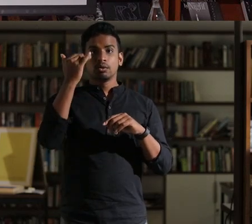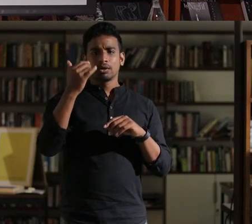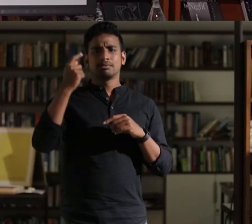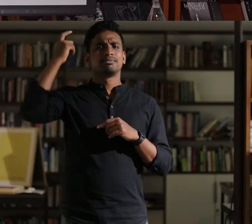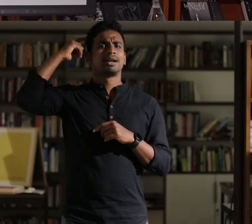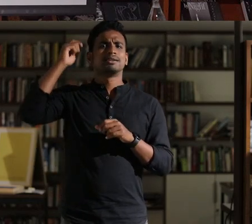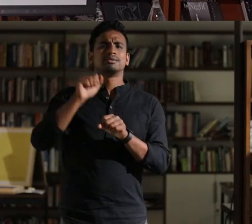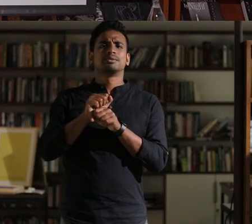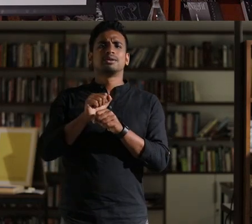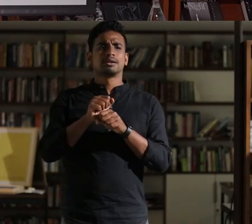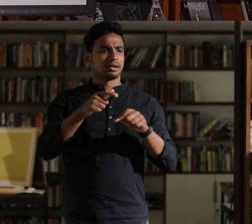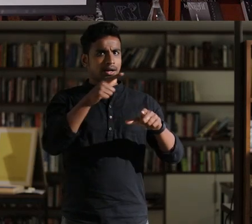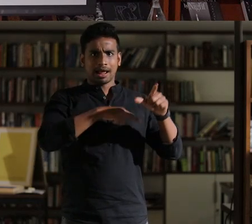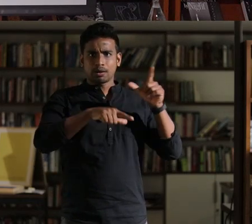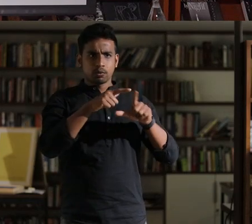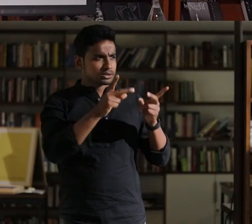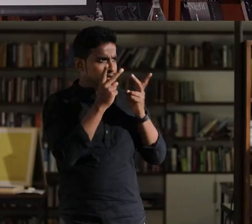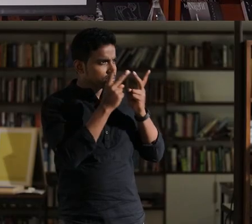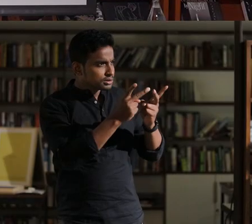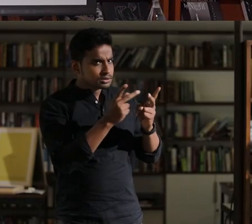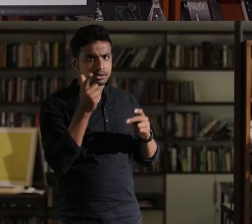in.